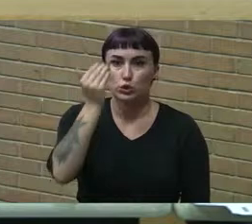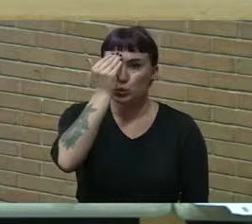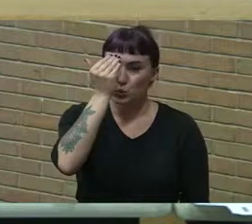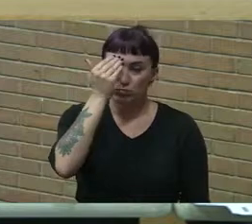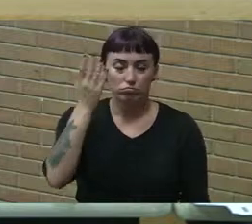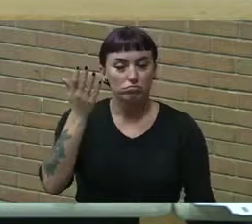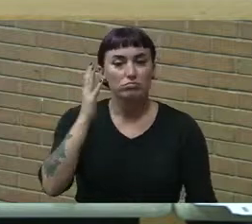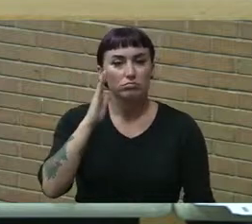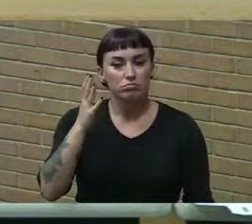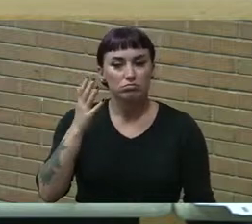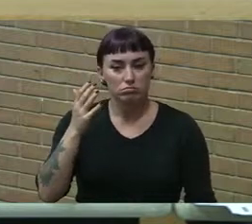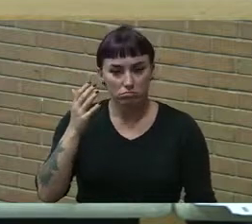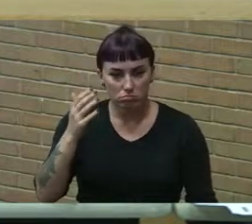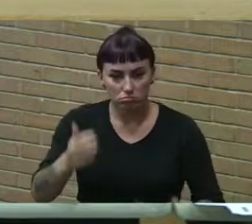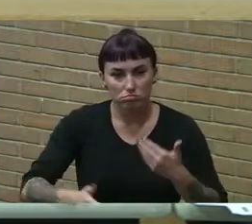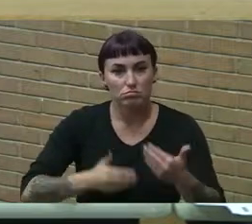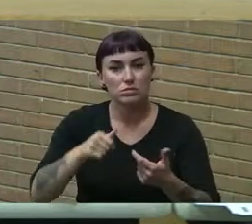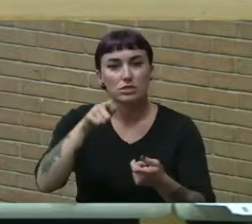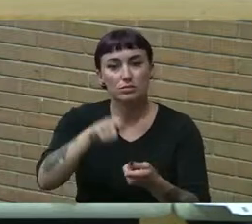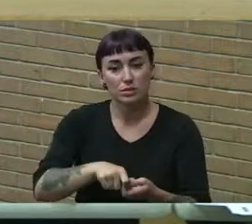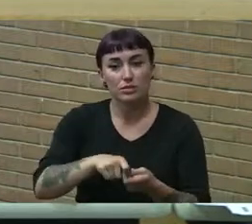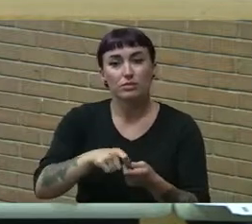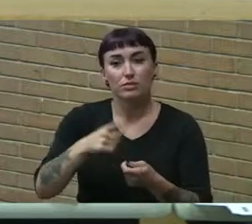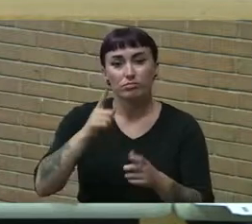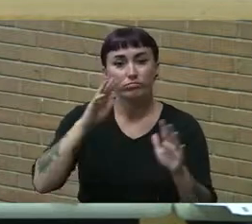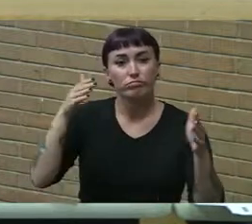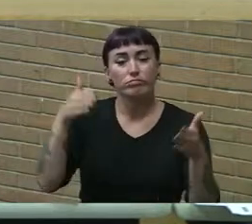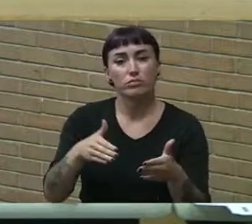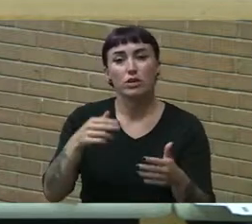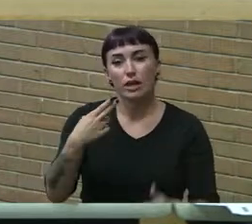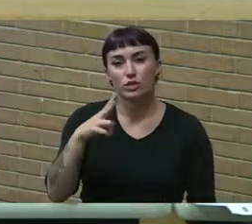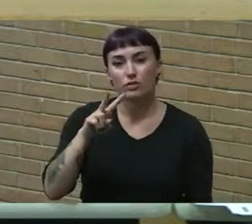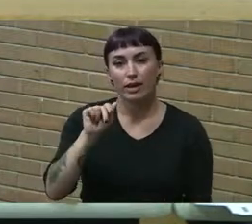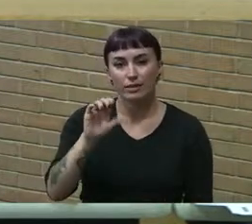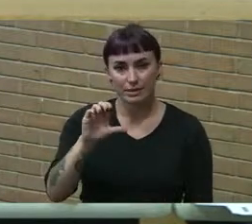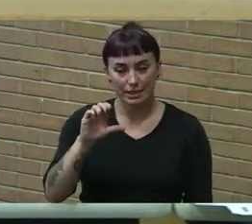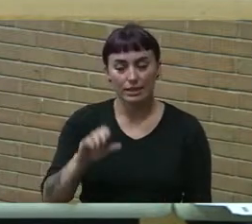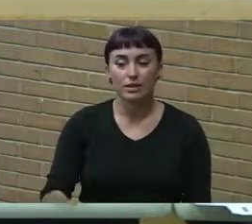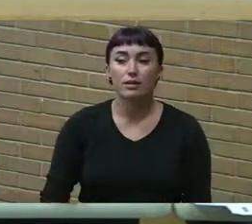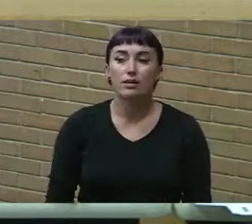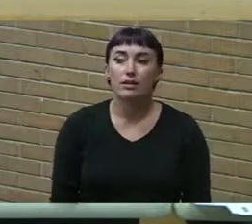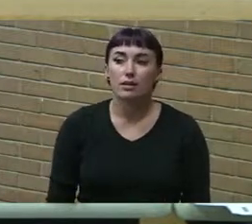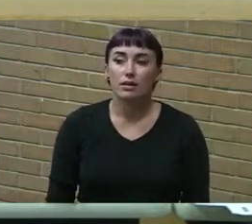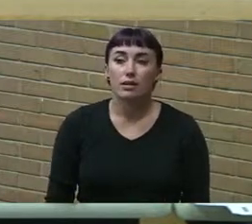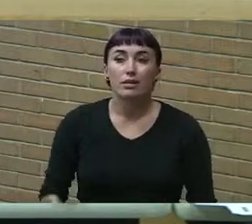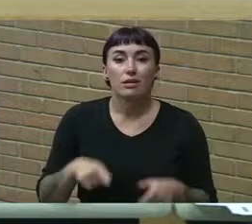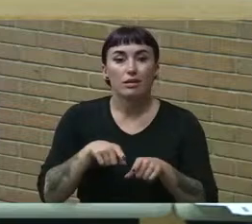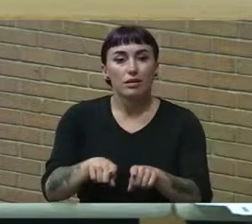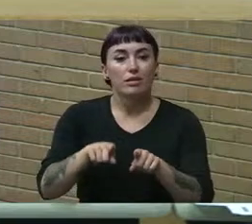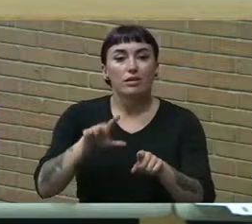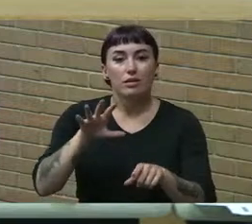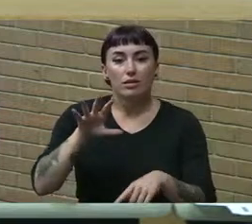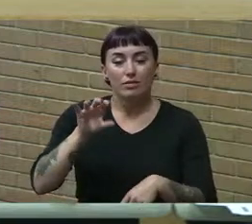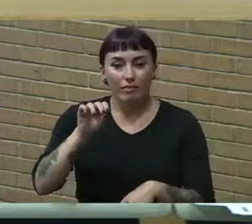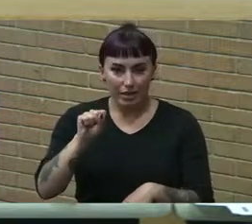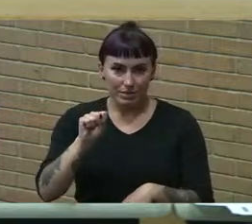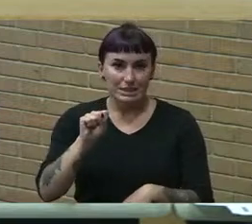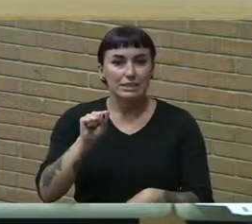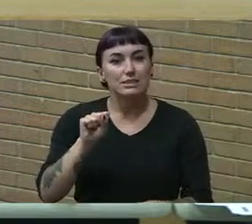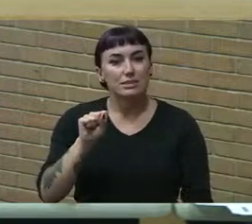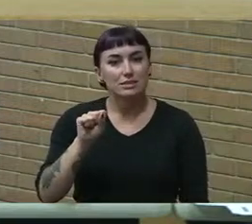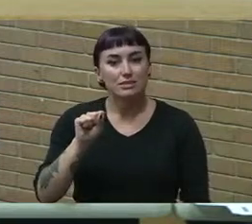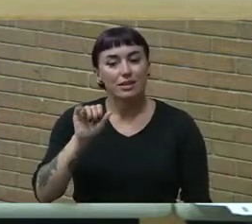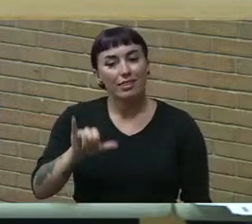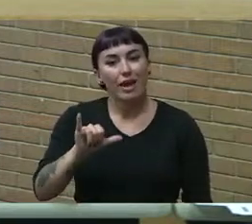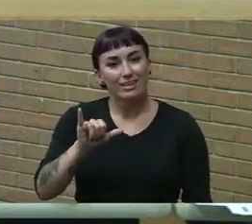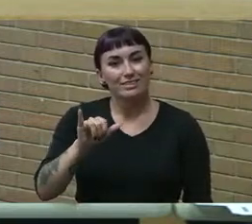we would proceed, particularly since we were focused on the HVAC, that during the 50s,